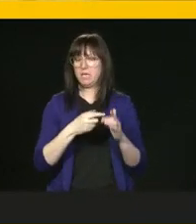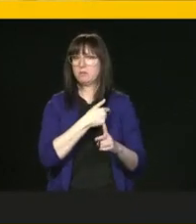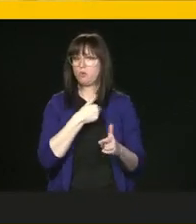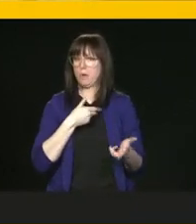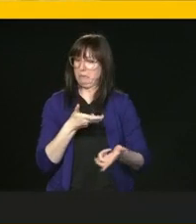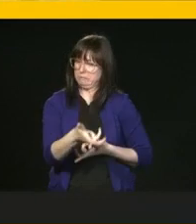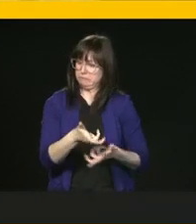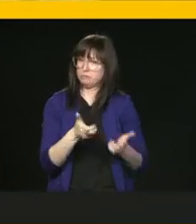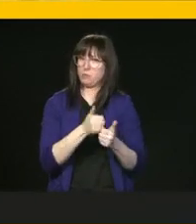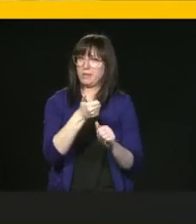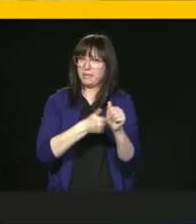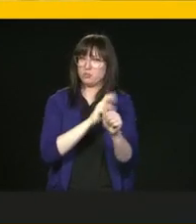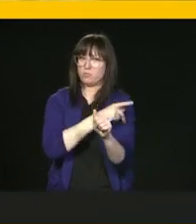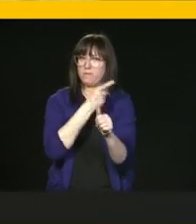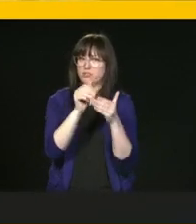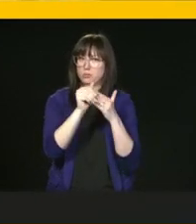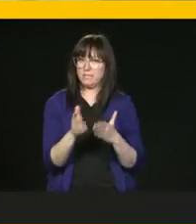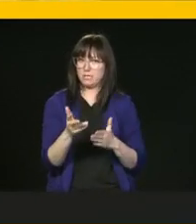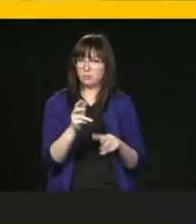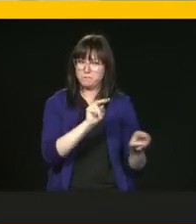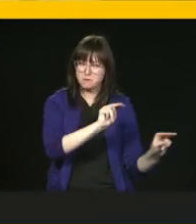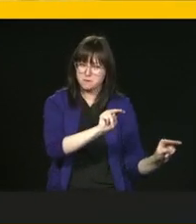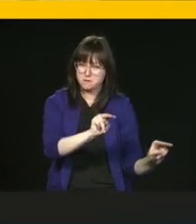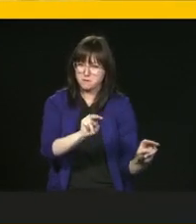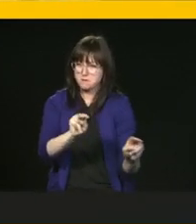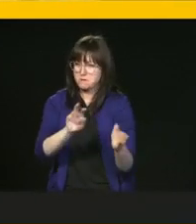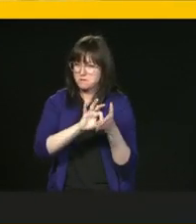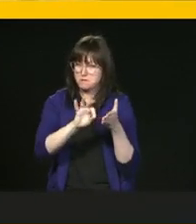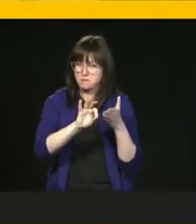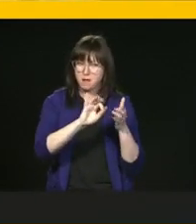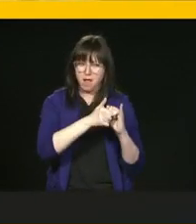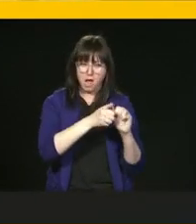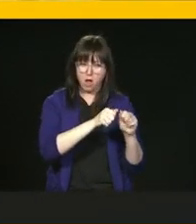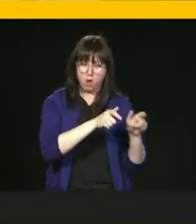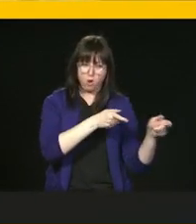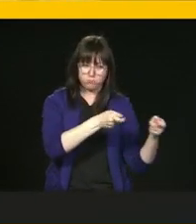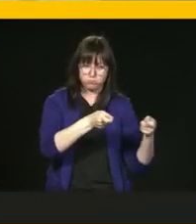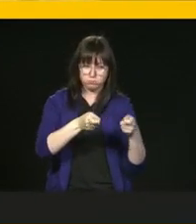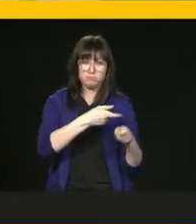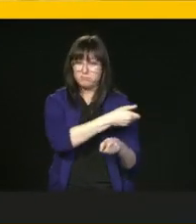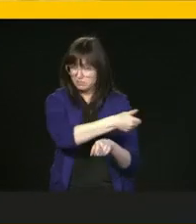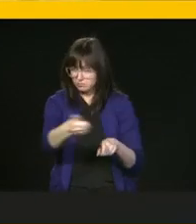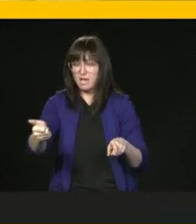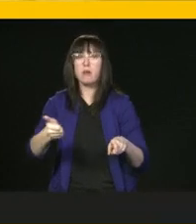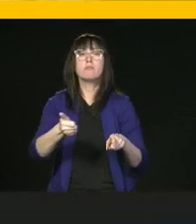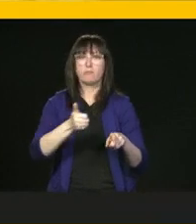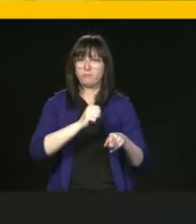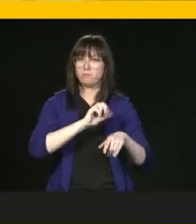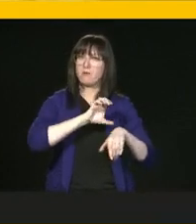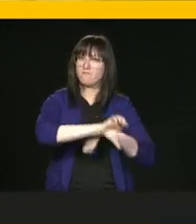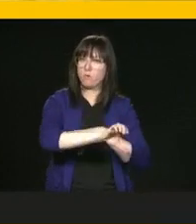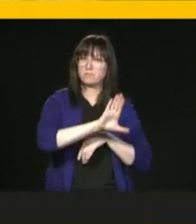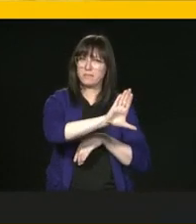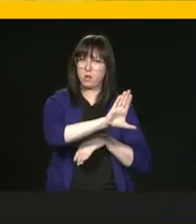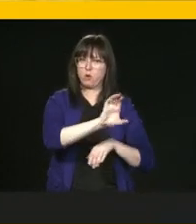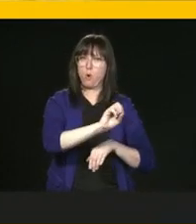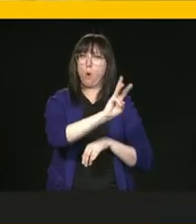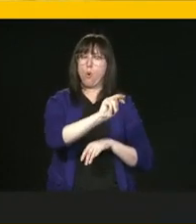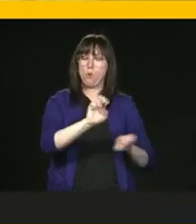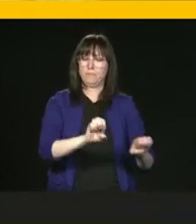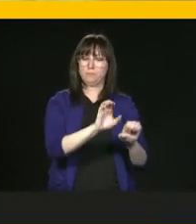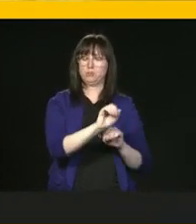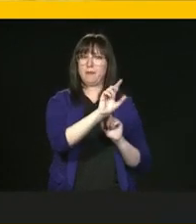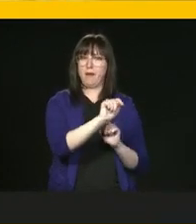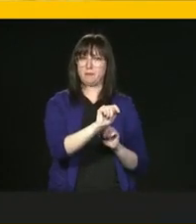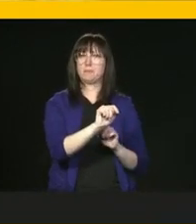working closely and coordinating, watching closely as provinces have invoked their Emergencies Act, which has been an